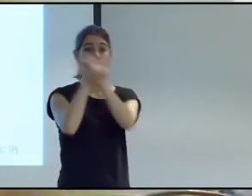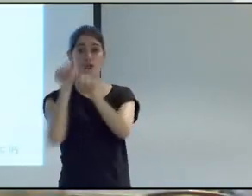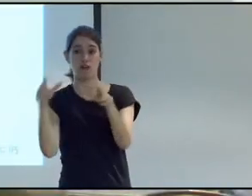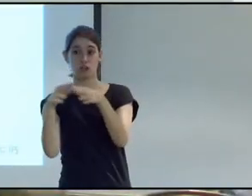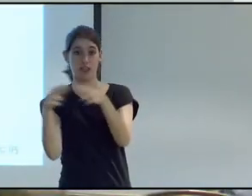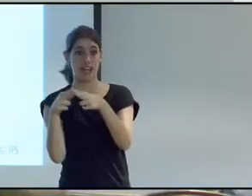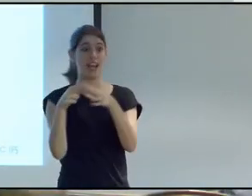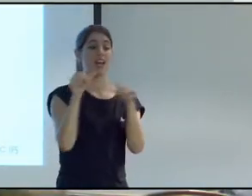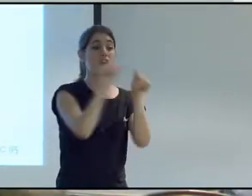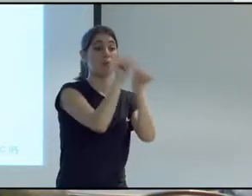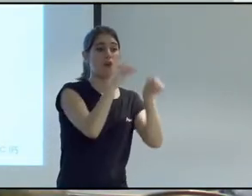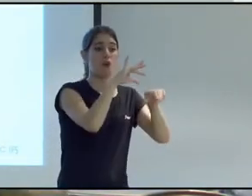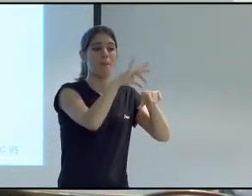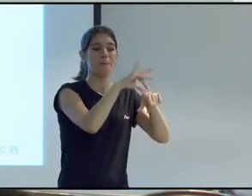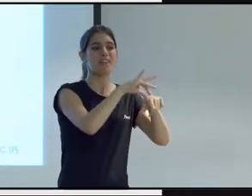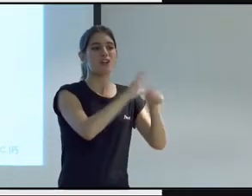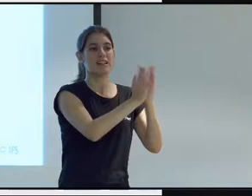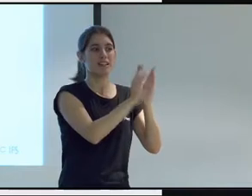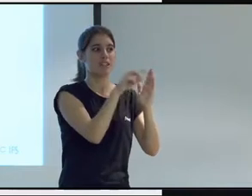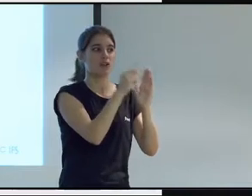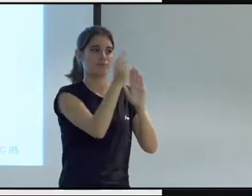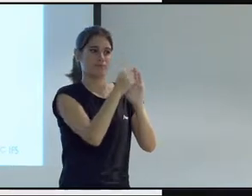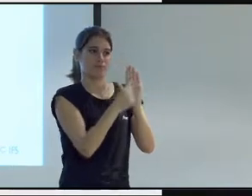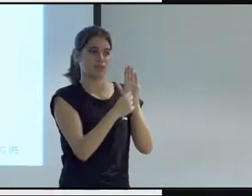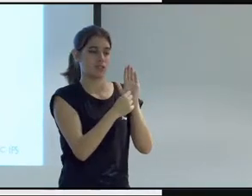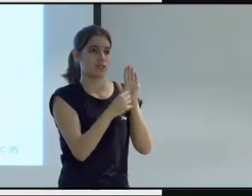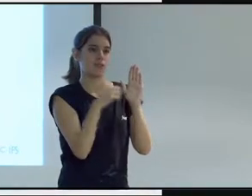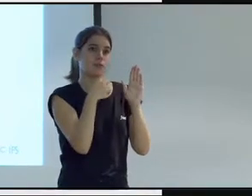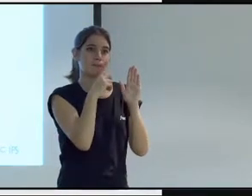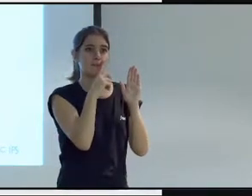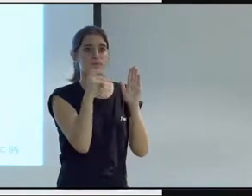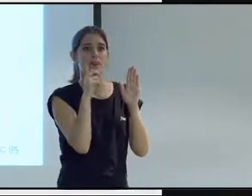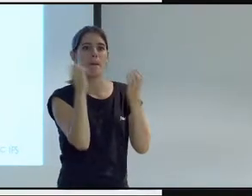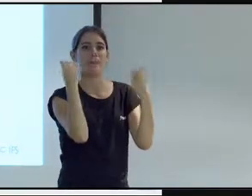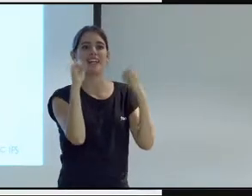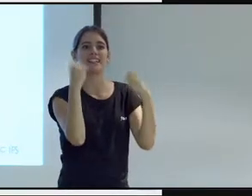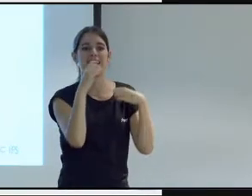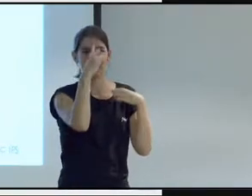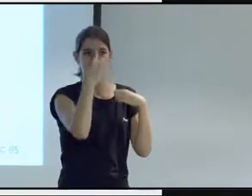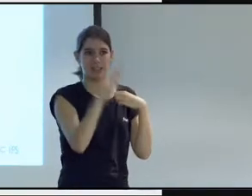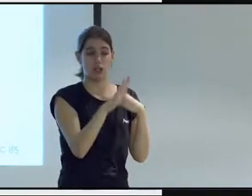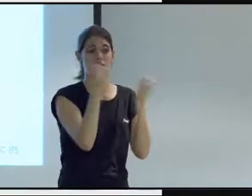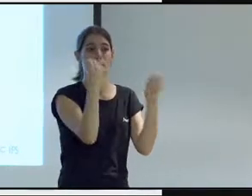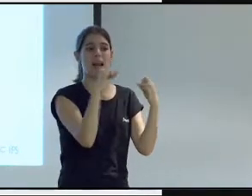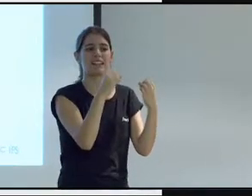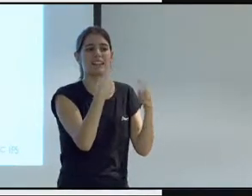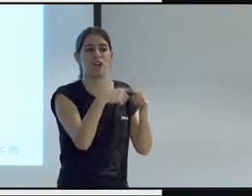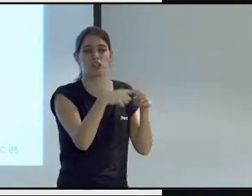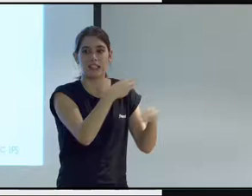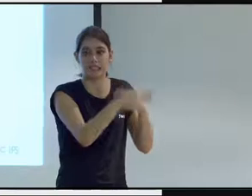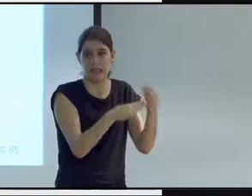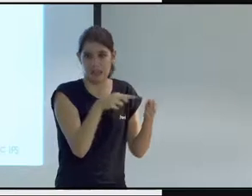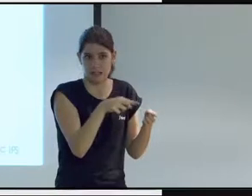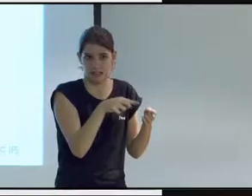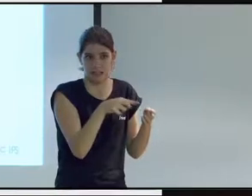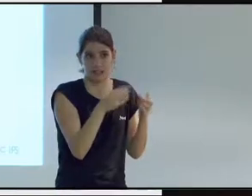and the social model. We have some notes here, and these are practices and representations.